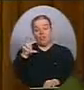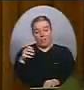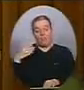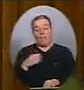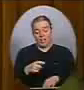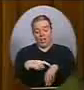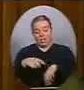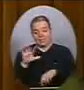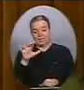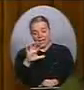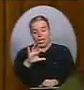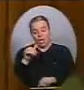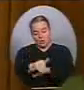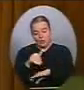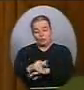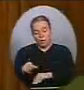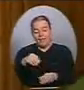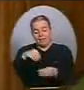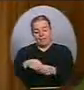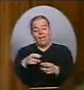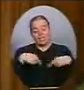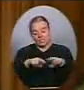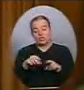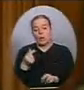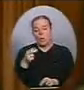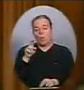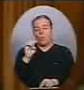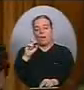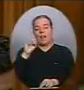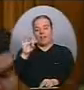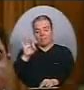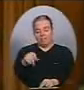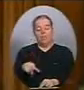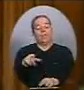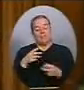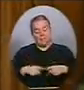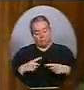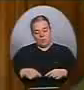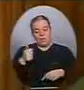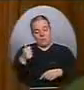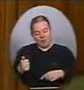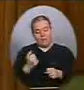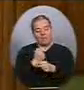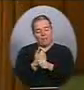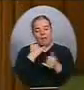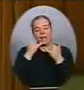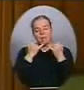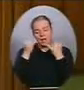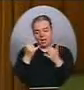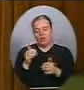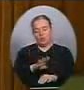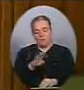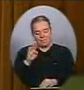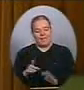of Guelph, the Liberal member from Guelph placed an illegal robocall. These deceptive robocalls, Mr. Speaker, used a phony